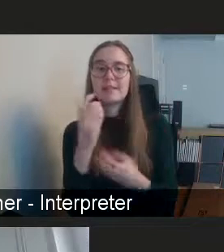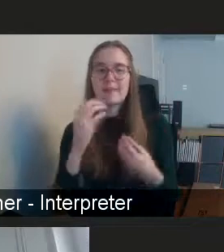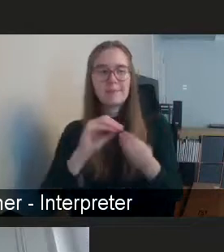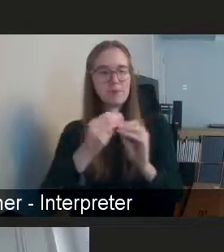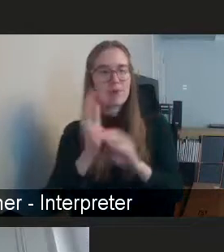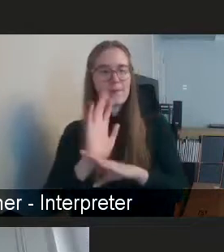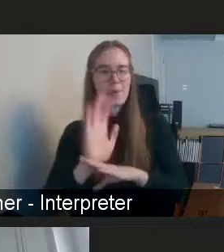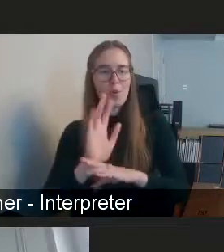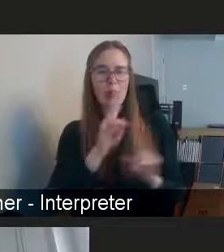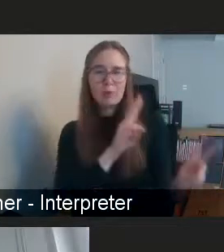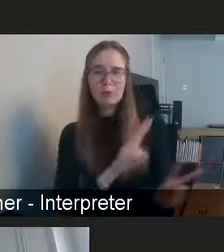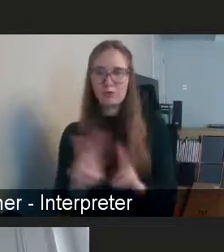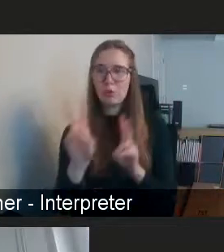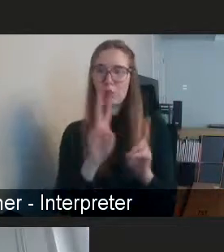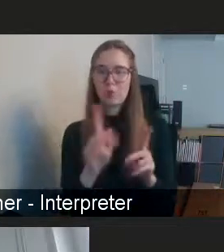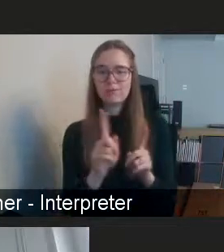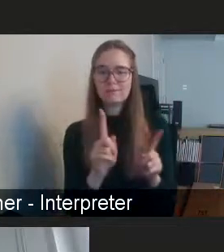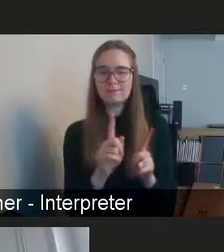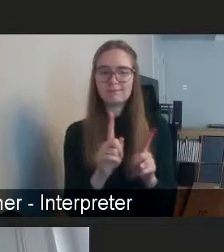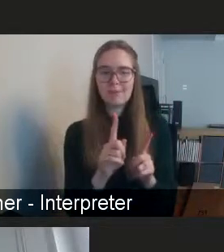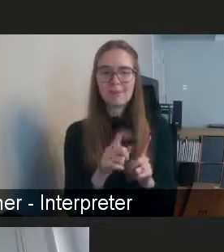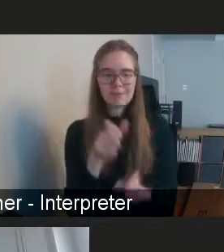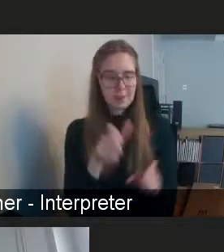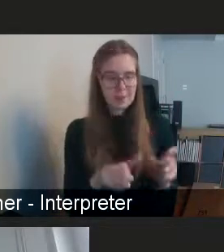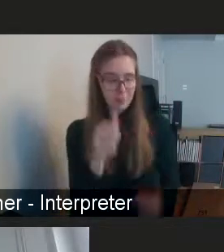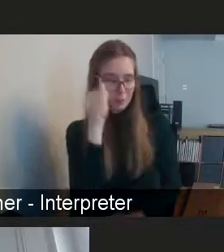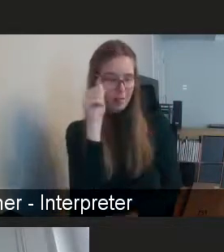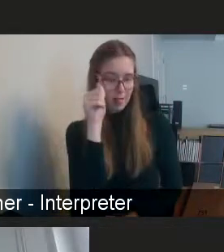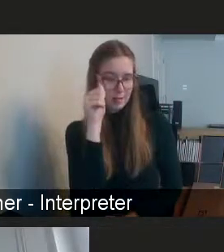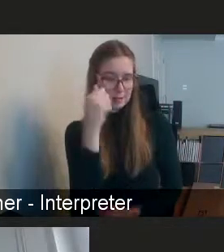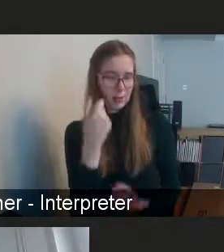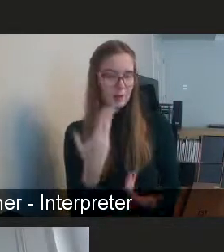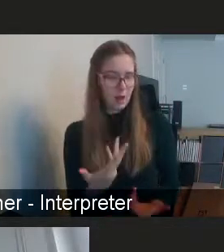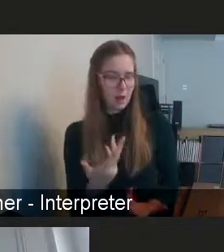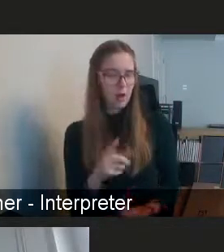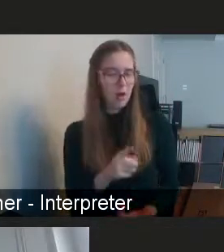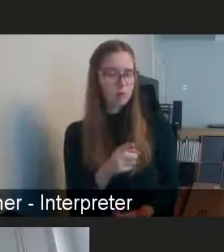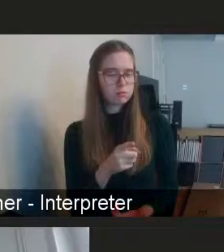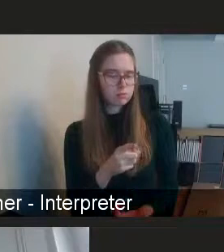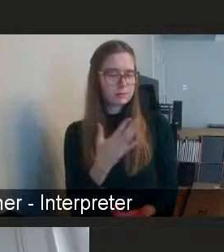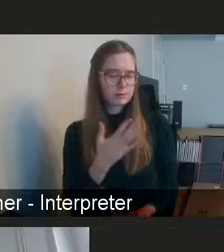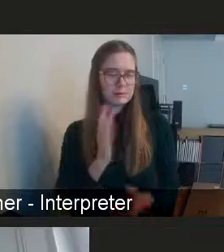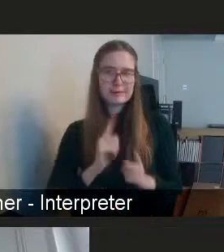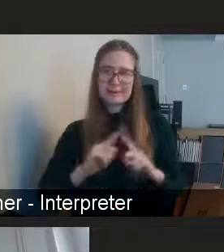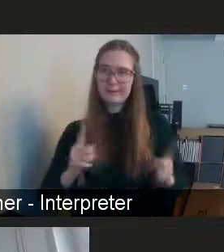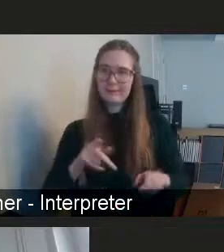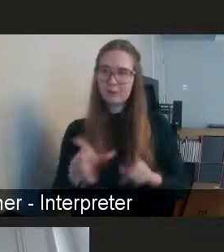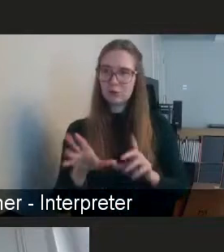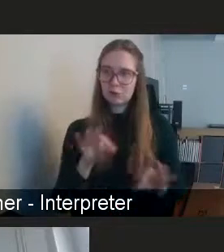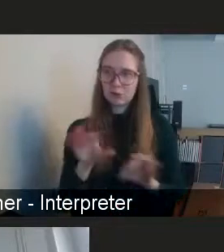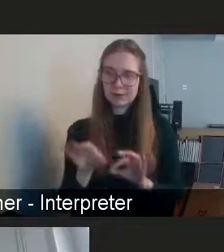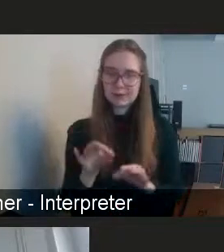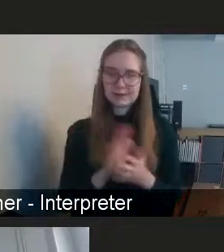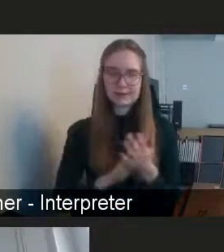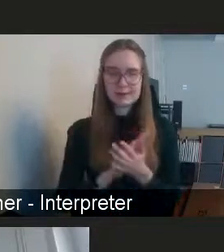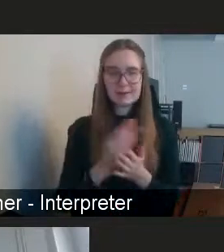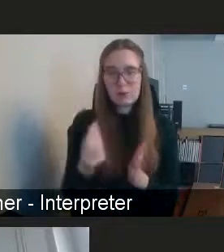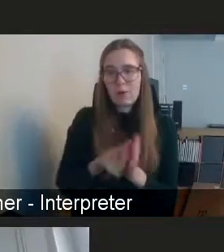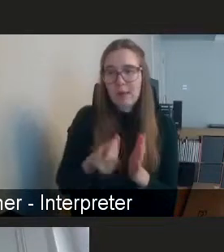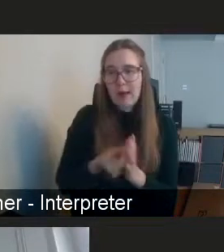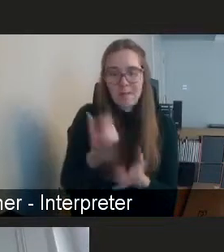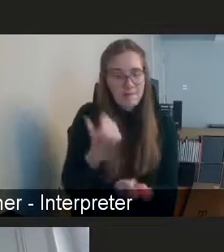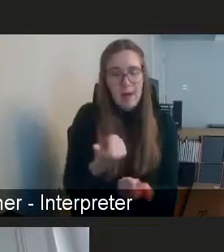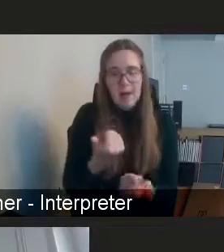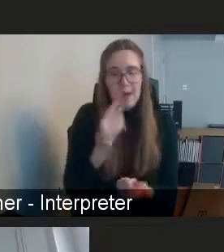they are showing that if people realize, then they make a different choice, because it doesn't matter what you're choosing, as long as it's affordable. So that's